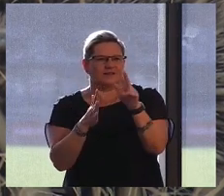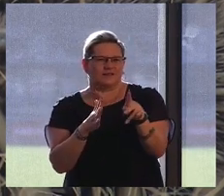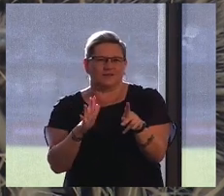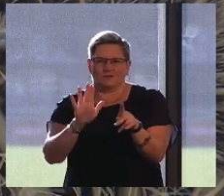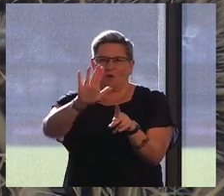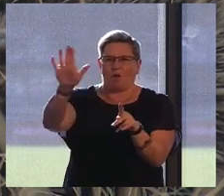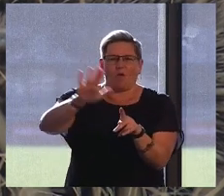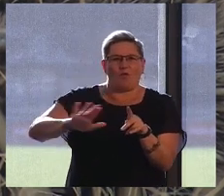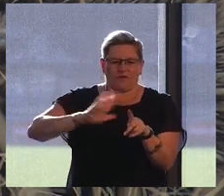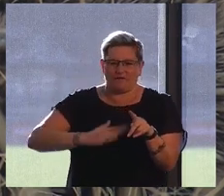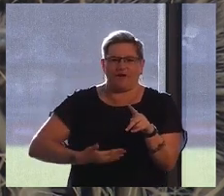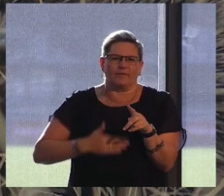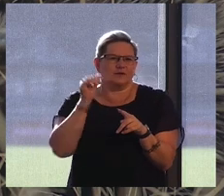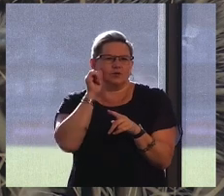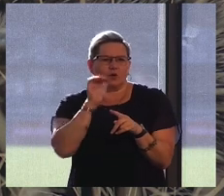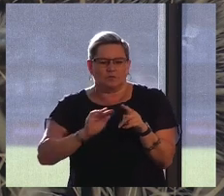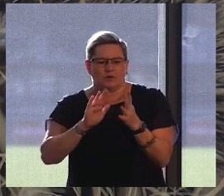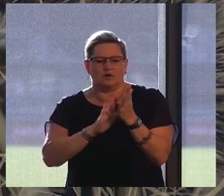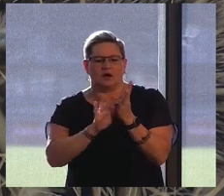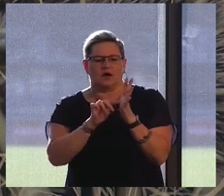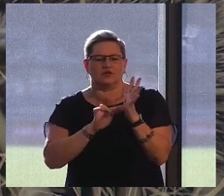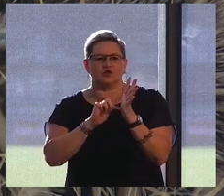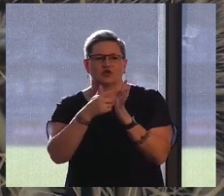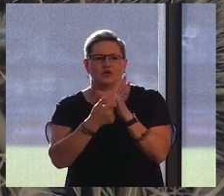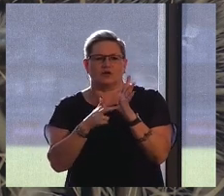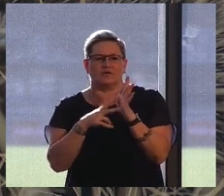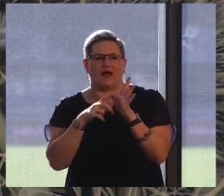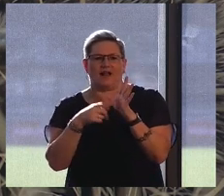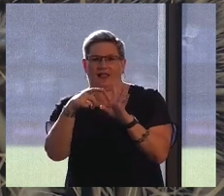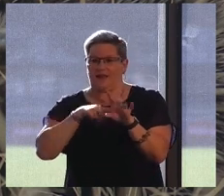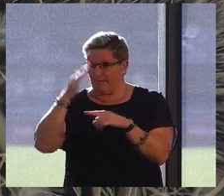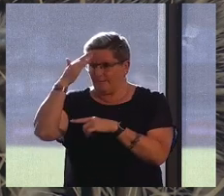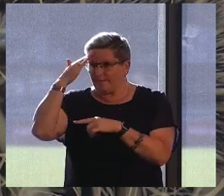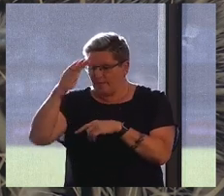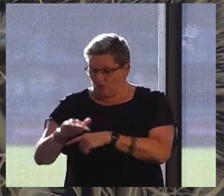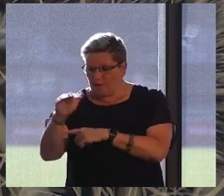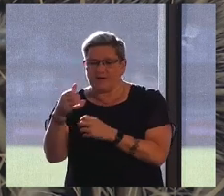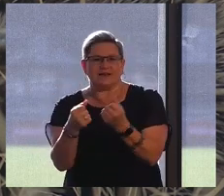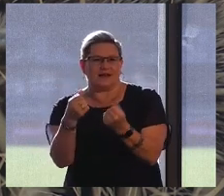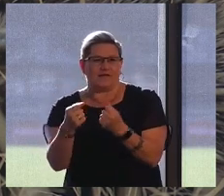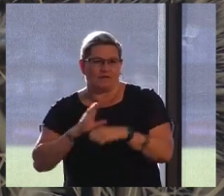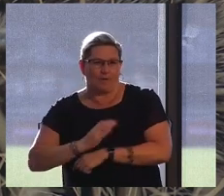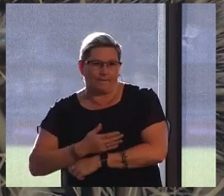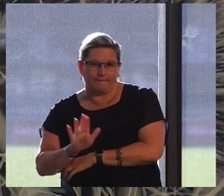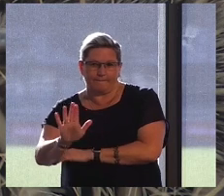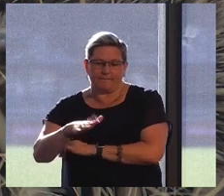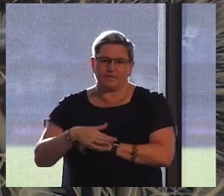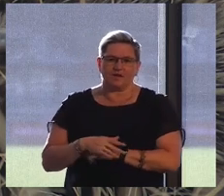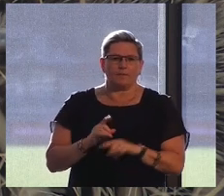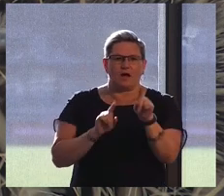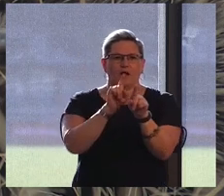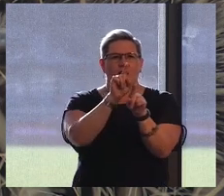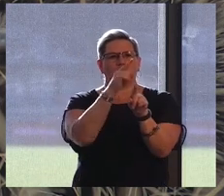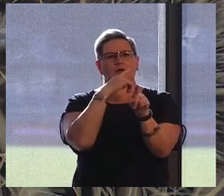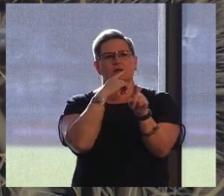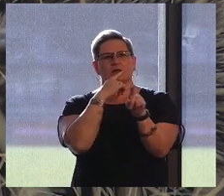uncles in the Hunter Valley around Singleton, where my mum grew up on a dairy farm. And that year where I learned about climate